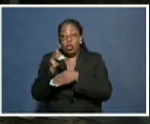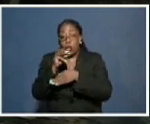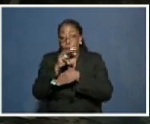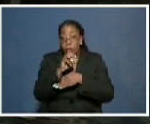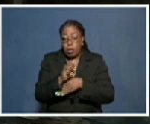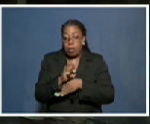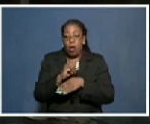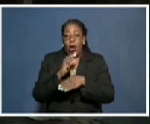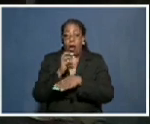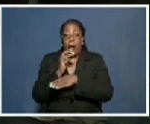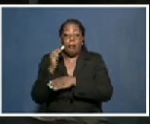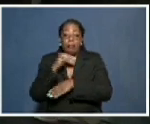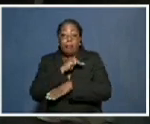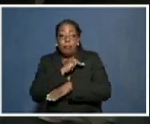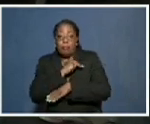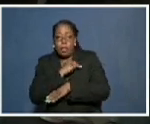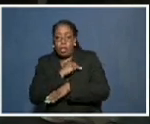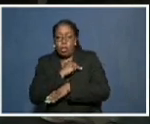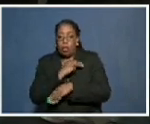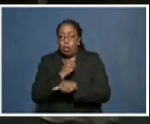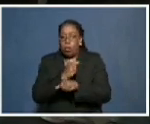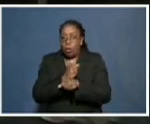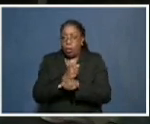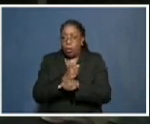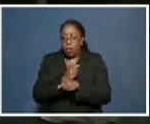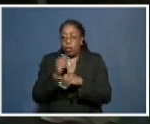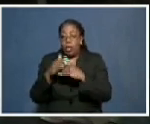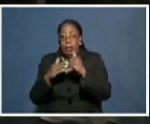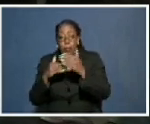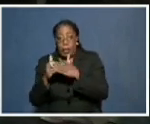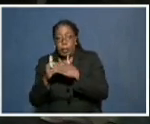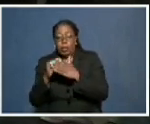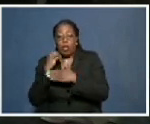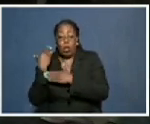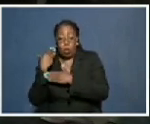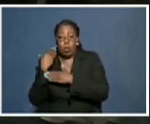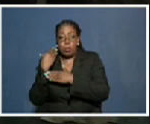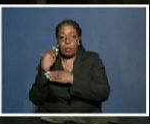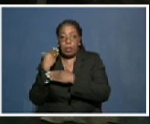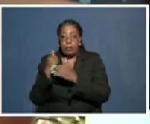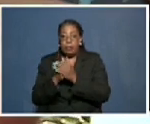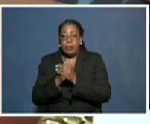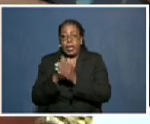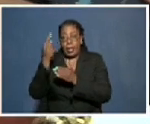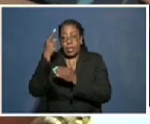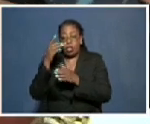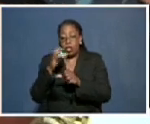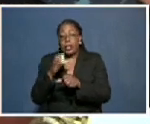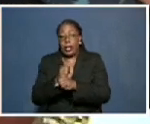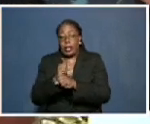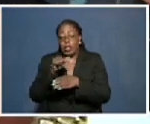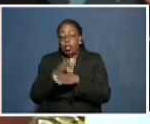minister's work to get people into homes and to build the homes. She's very aggressive in her work, and I think she's going to get it done. According to Minister